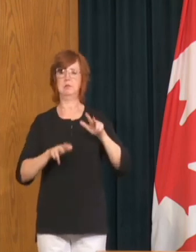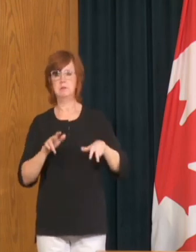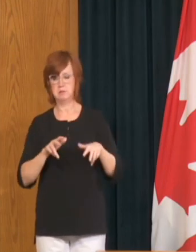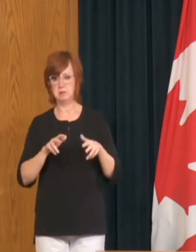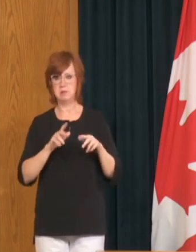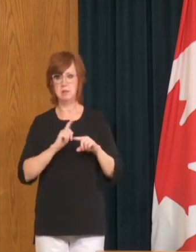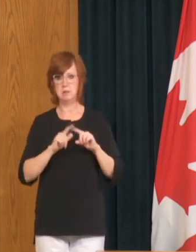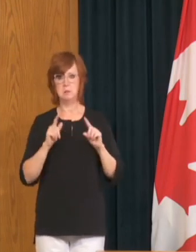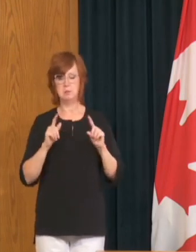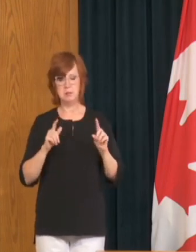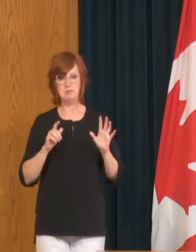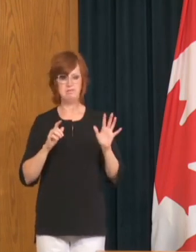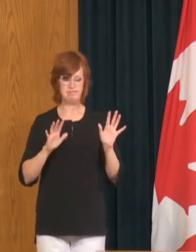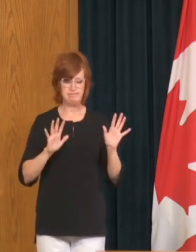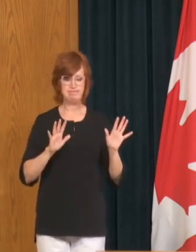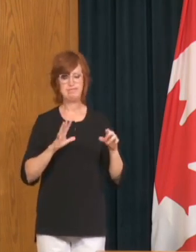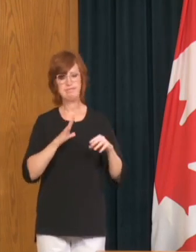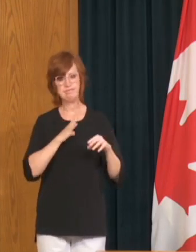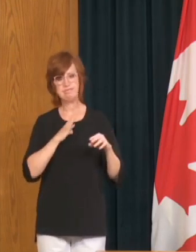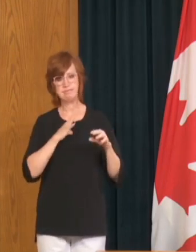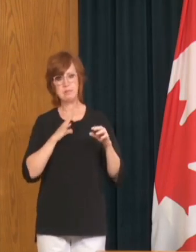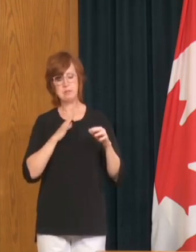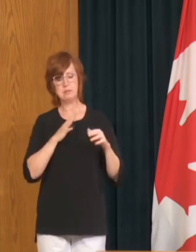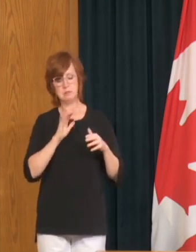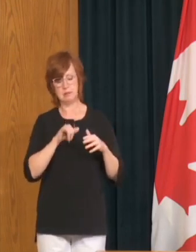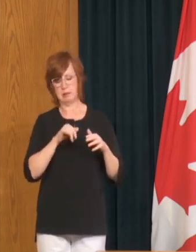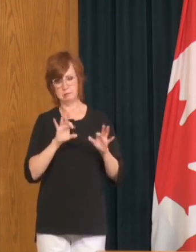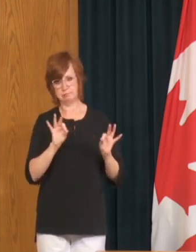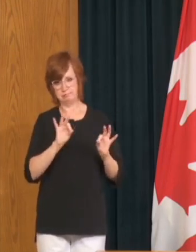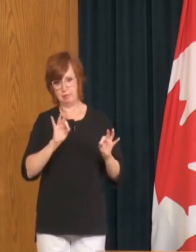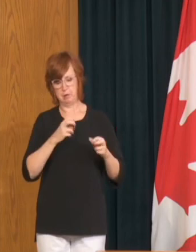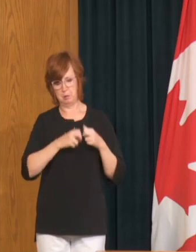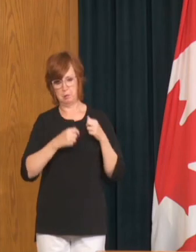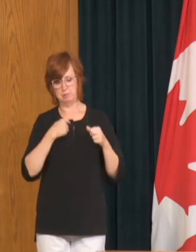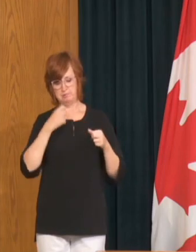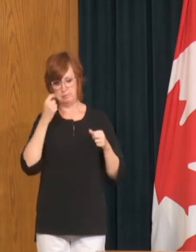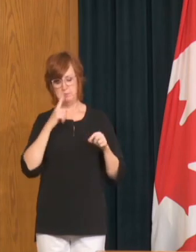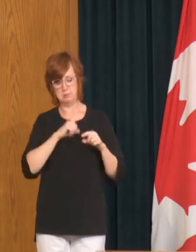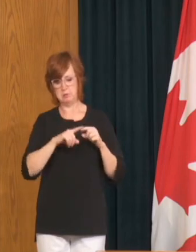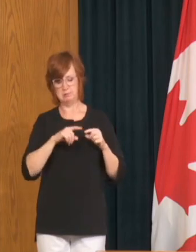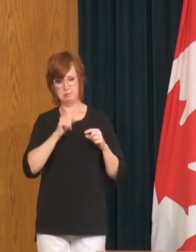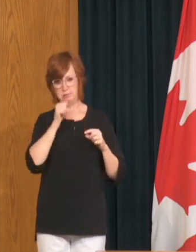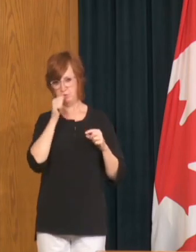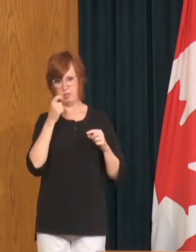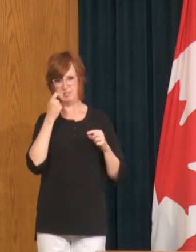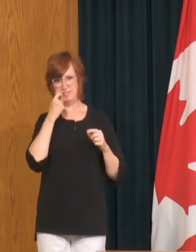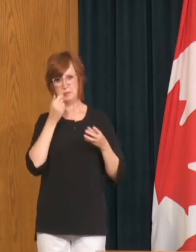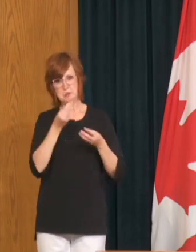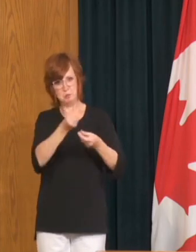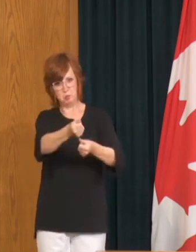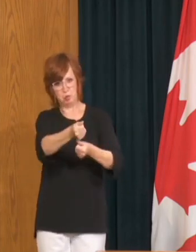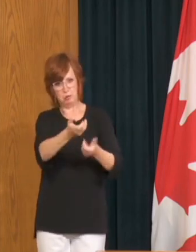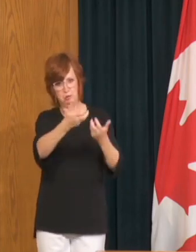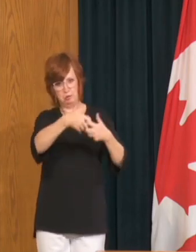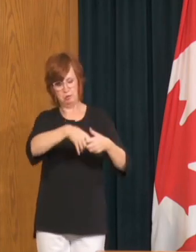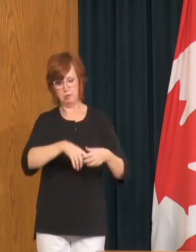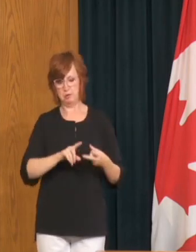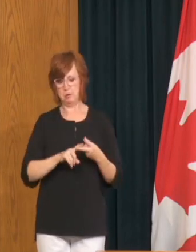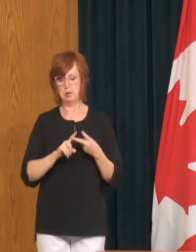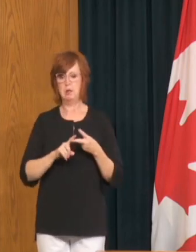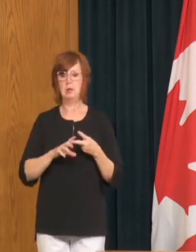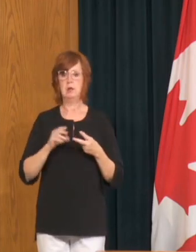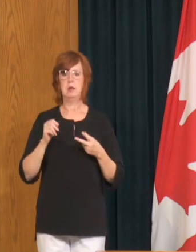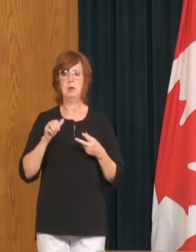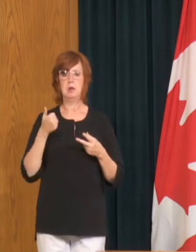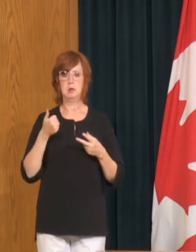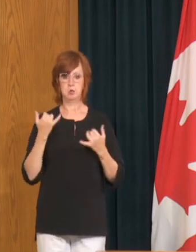talk about the inconveniences that so many other Saskatchewan people are going through. Case in point is the announcement